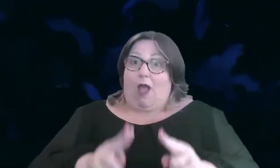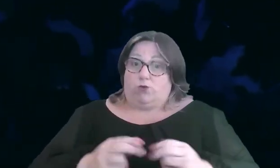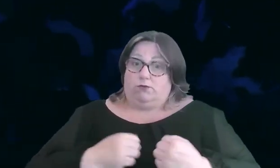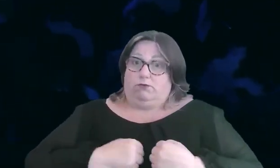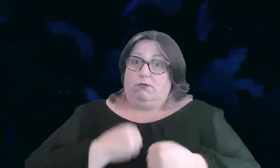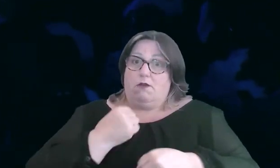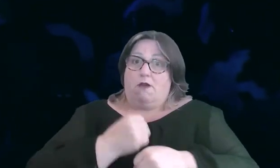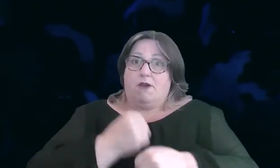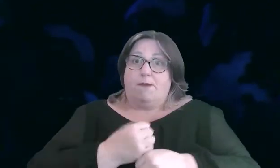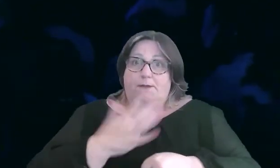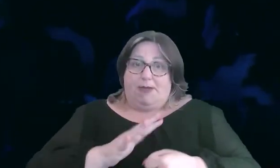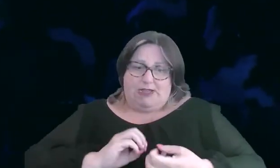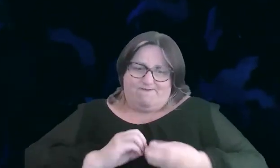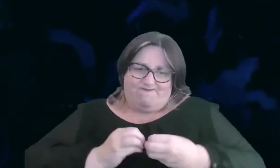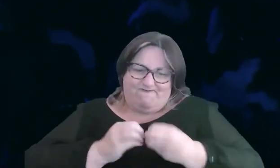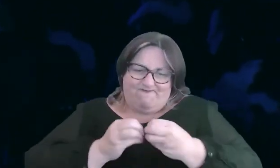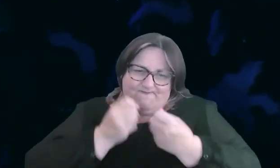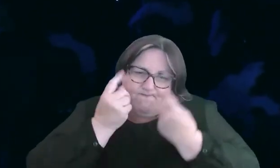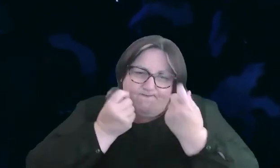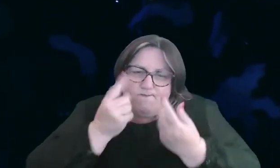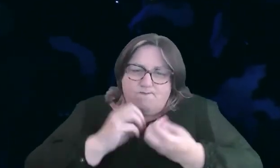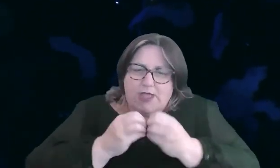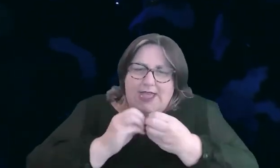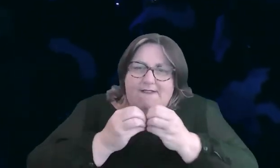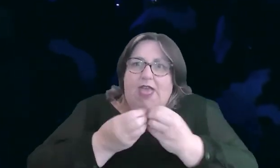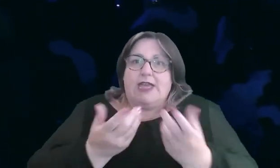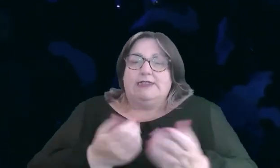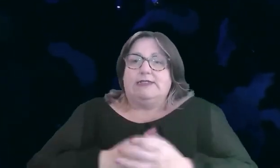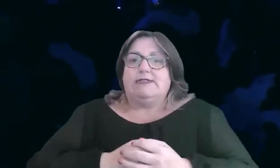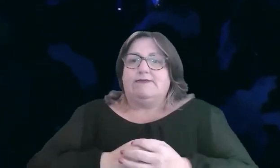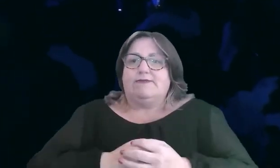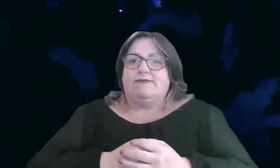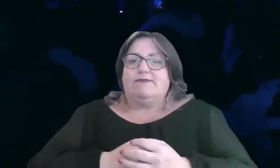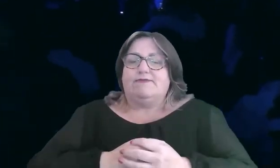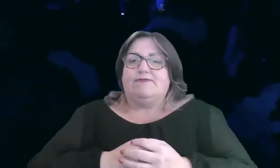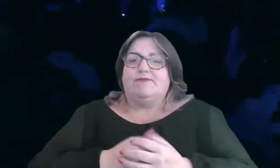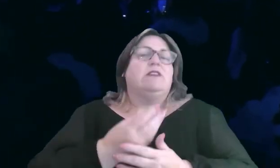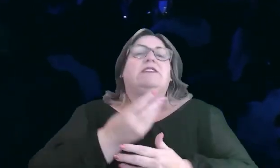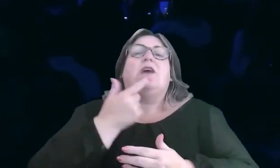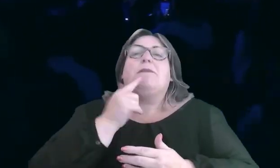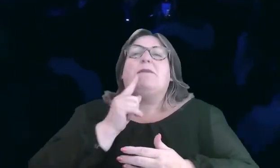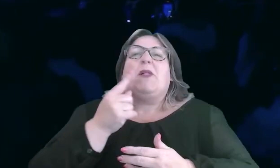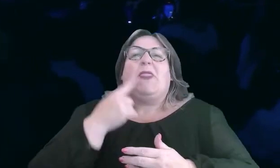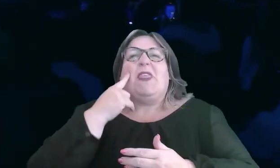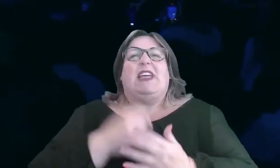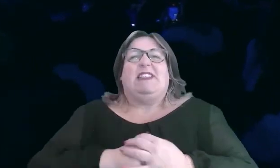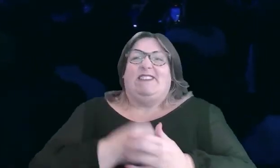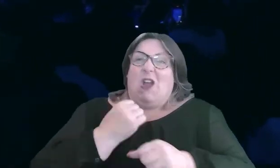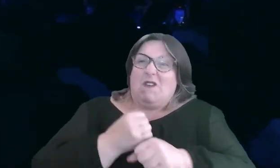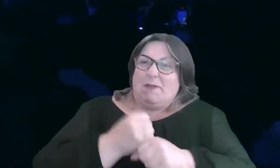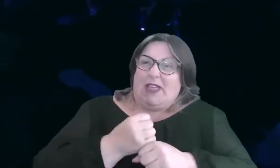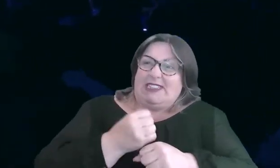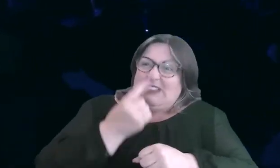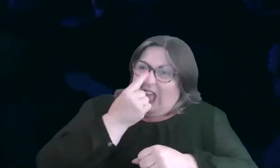prove that governments can innovate. We use that word all the time, and some people don't associate it with government. We've developed